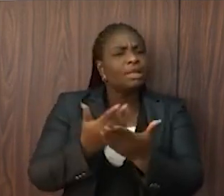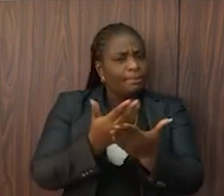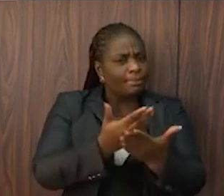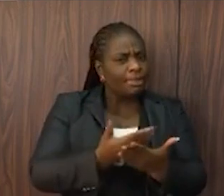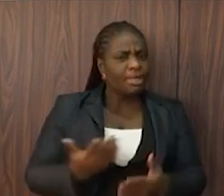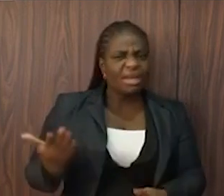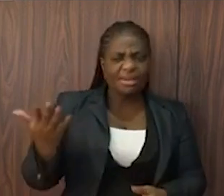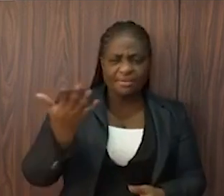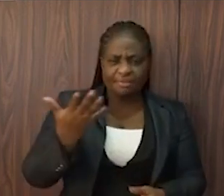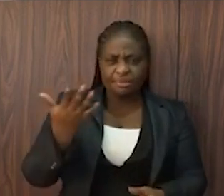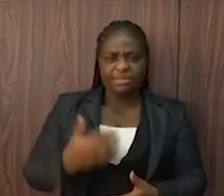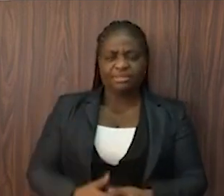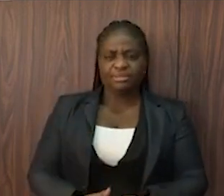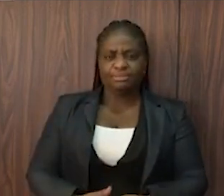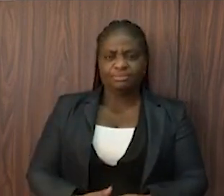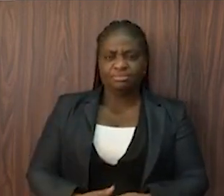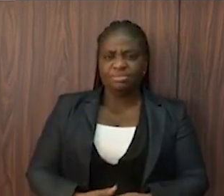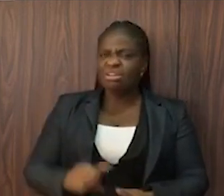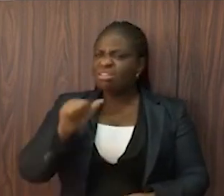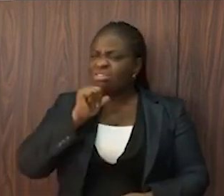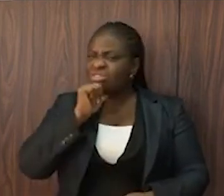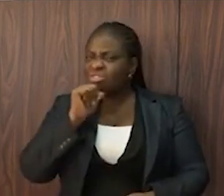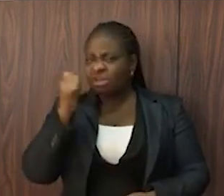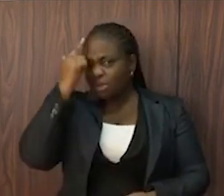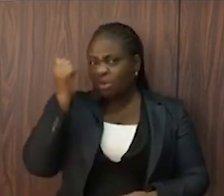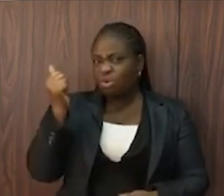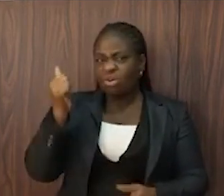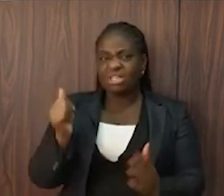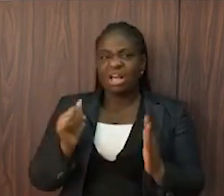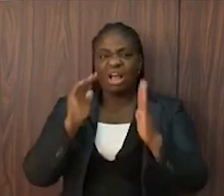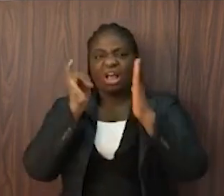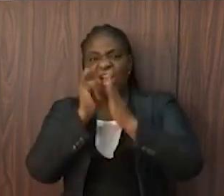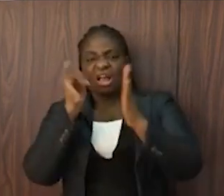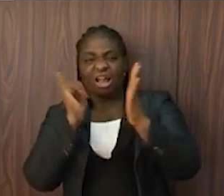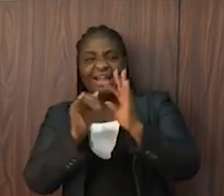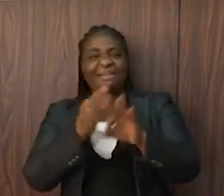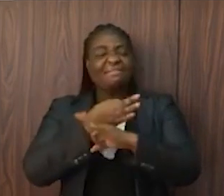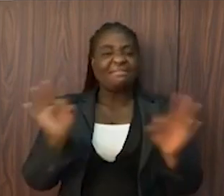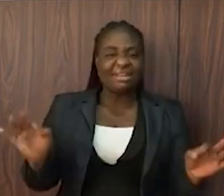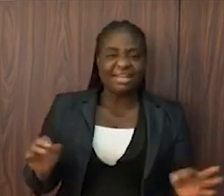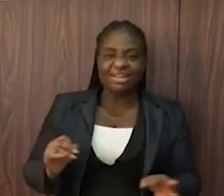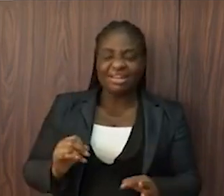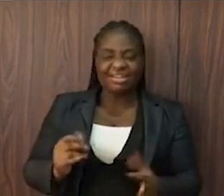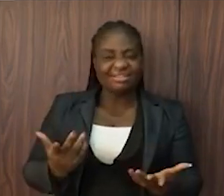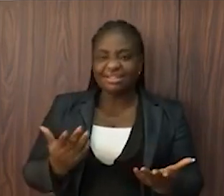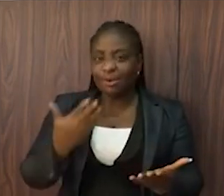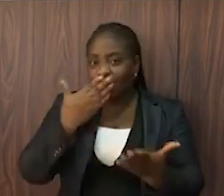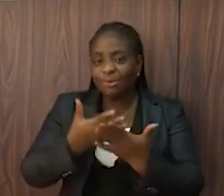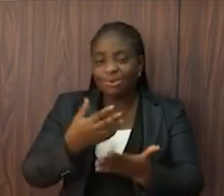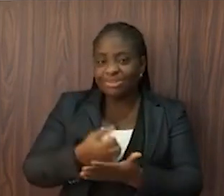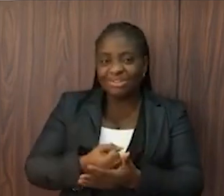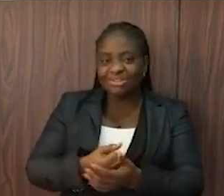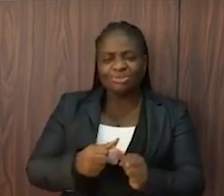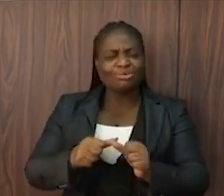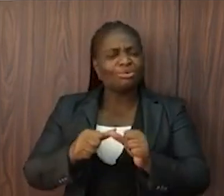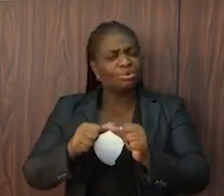every one of you, notwithstanding the lifting of the restrictions and the good news about infections, to